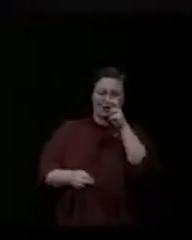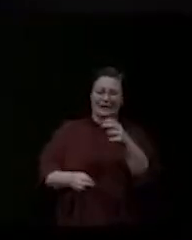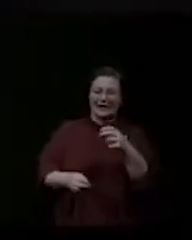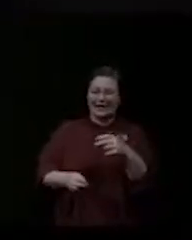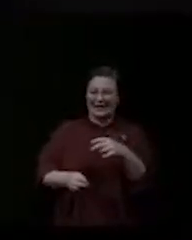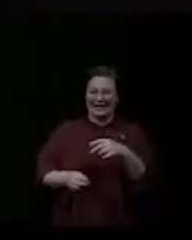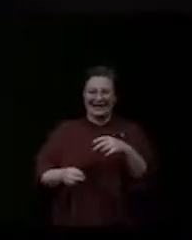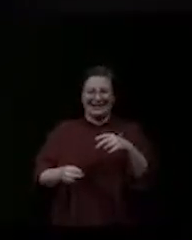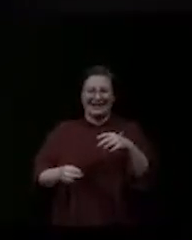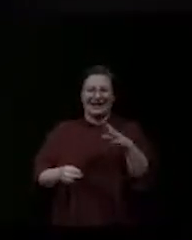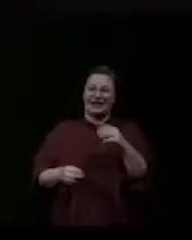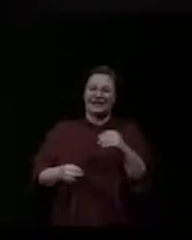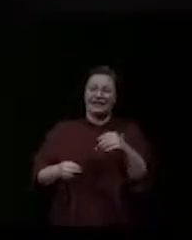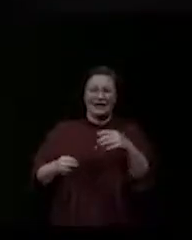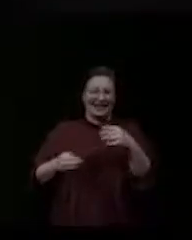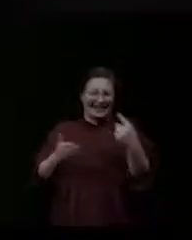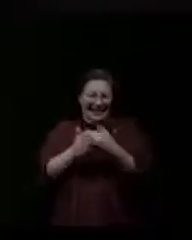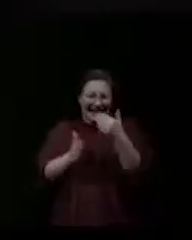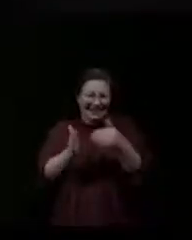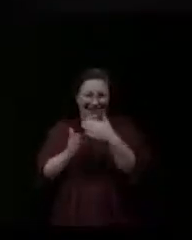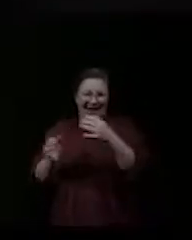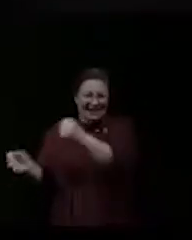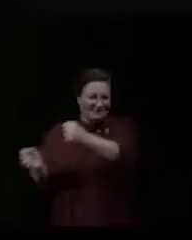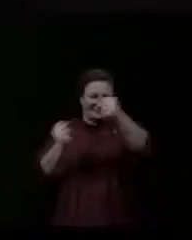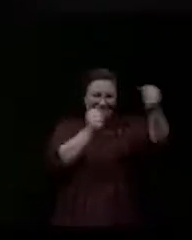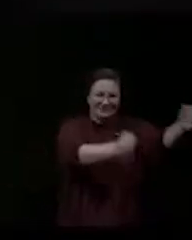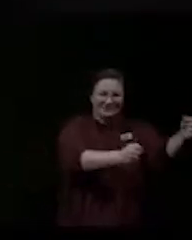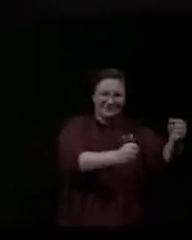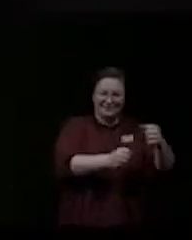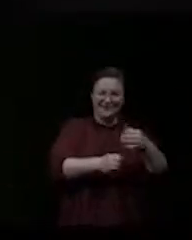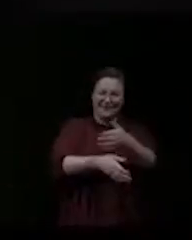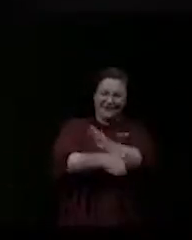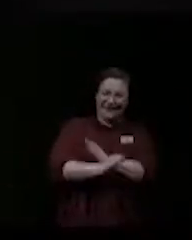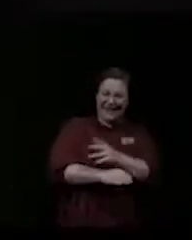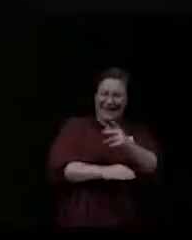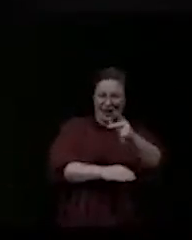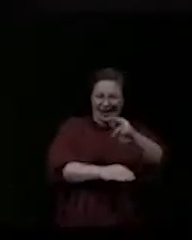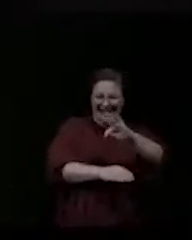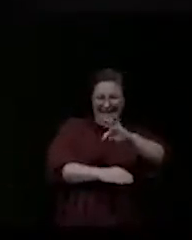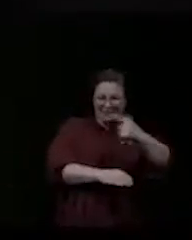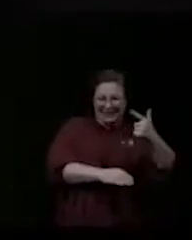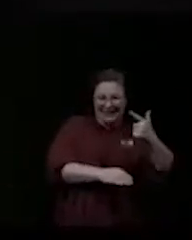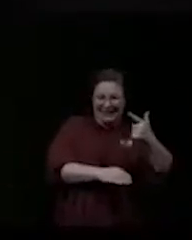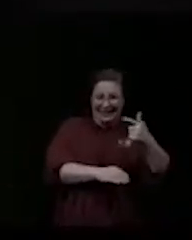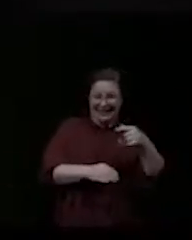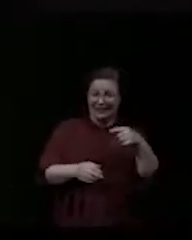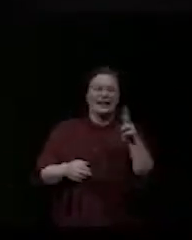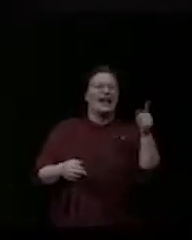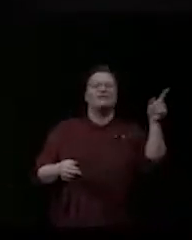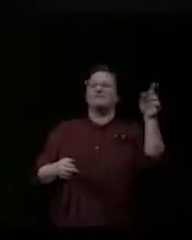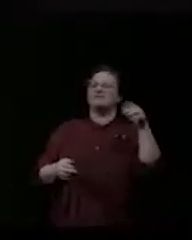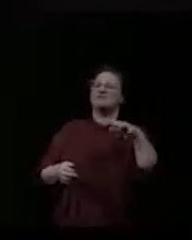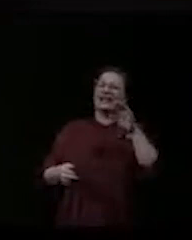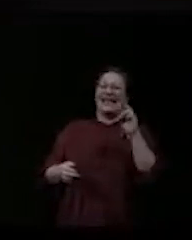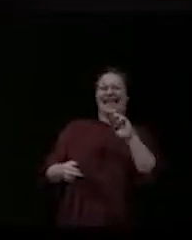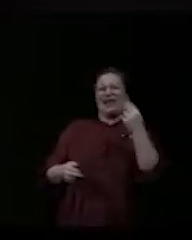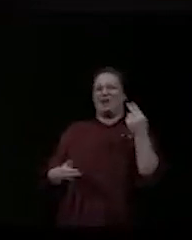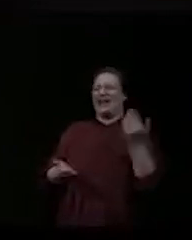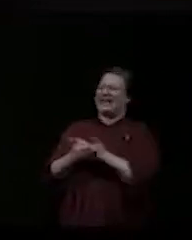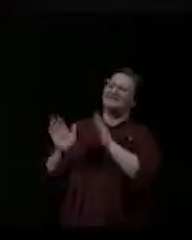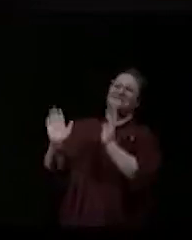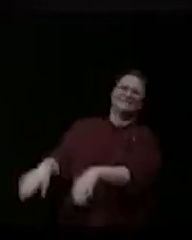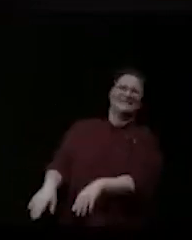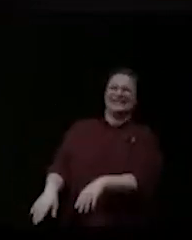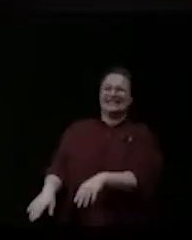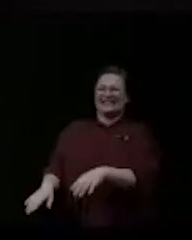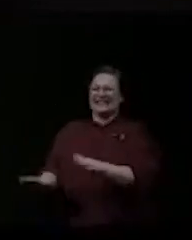for temporary relocation and rest and respite, including in EU countries, effectively